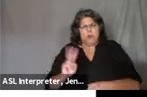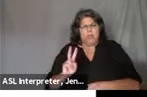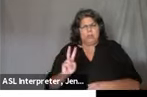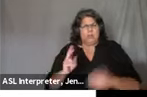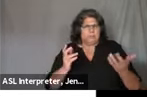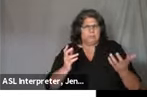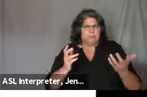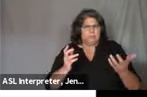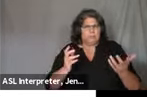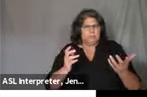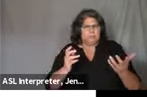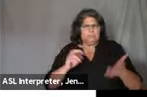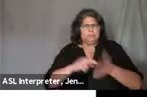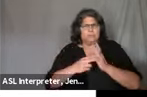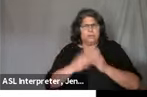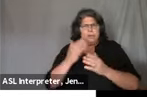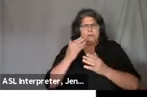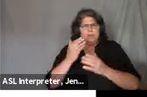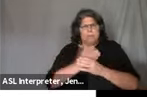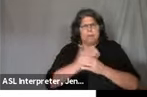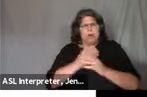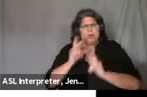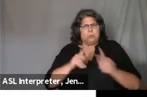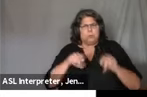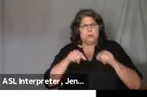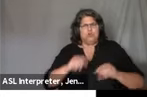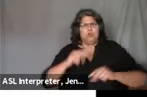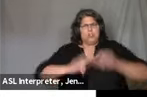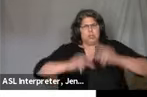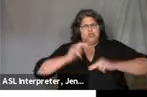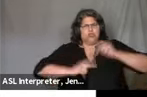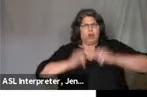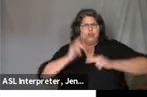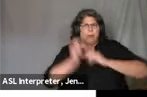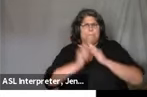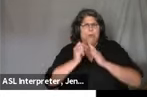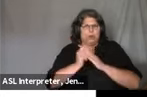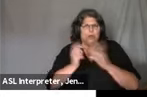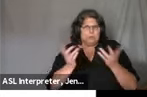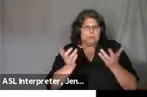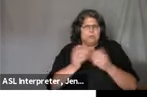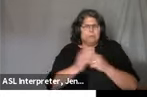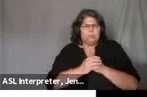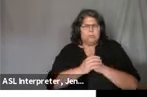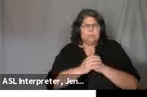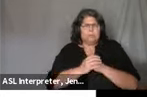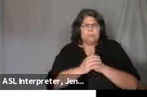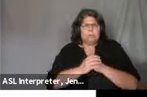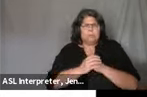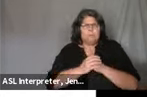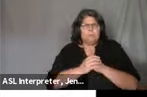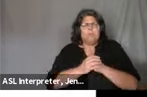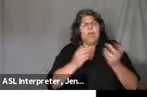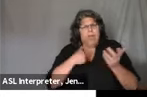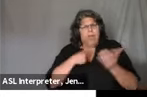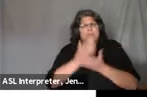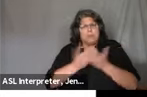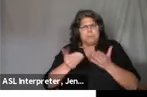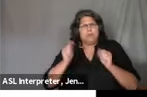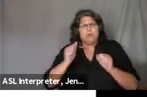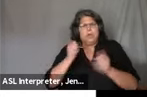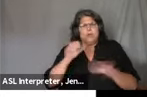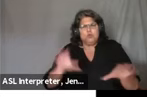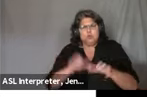a disturbance during the construction period of the project. There is mitigation included, which is